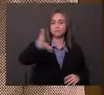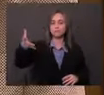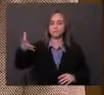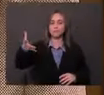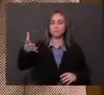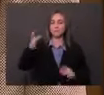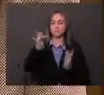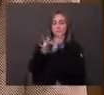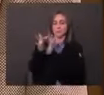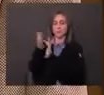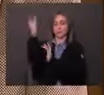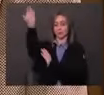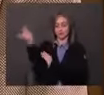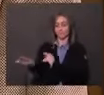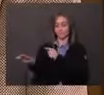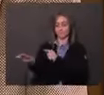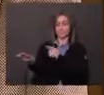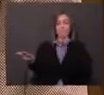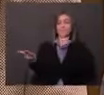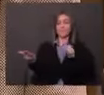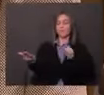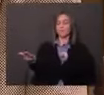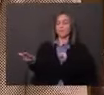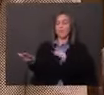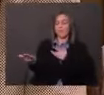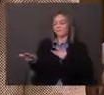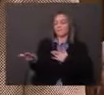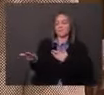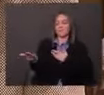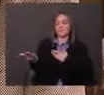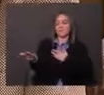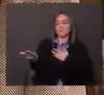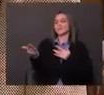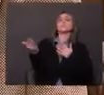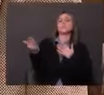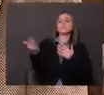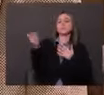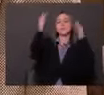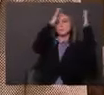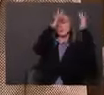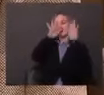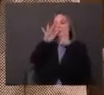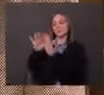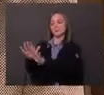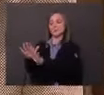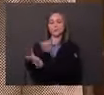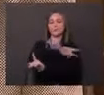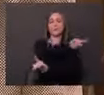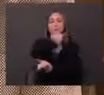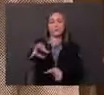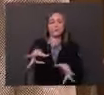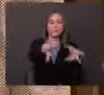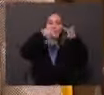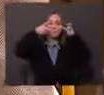the cloud came a voice that said, This is my beloved Son, with whom I am well